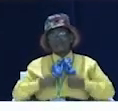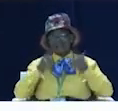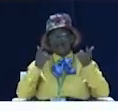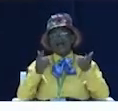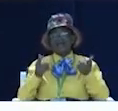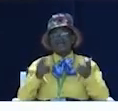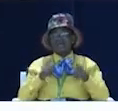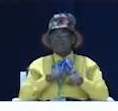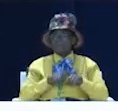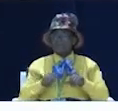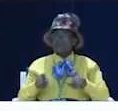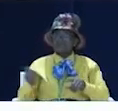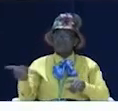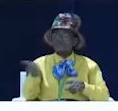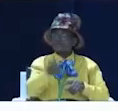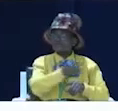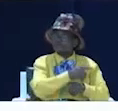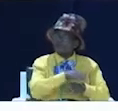wonder.